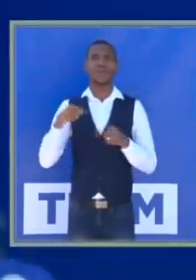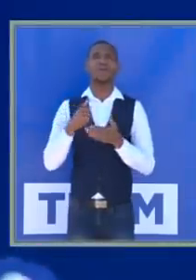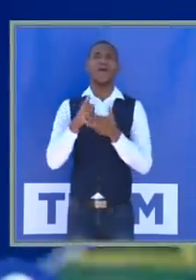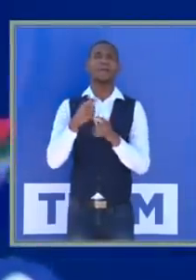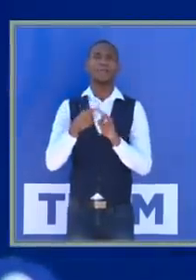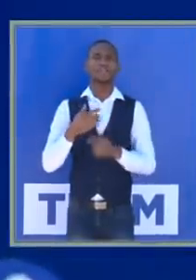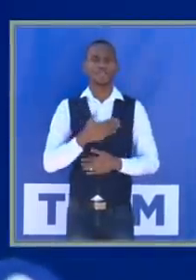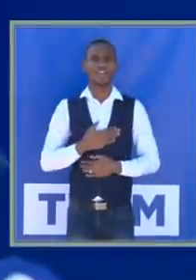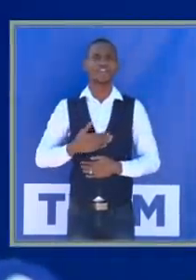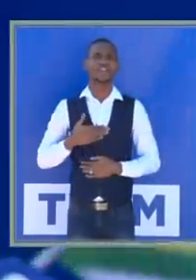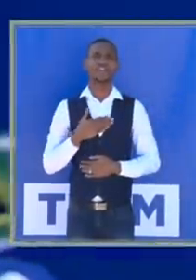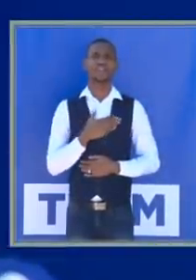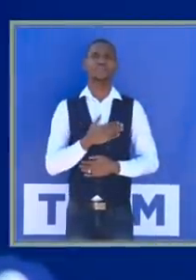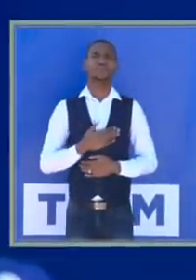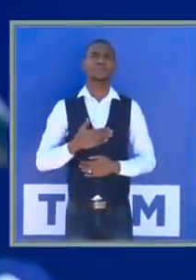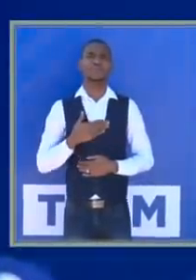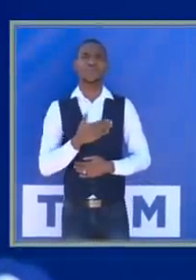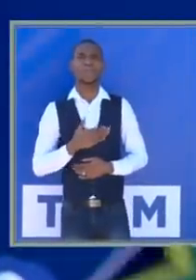feel.